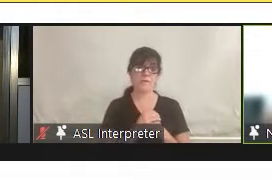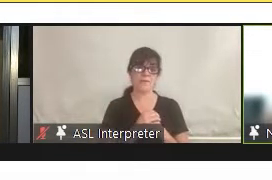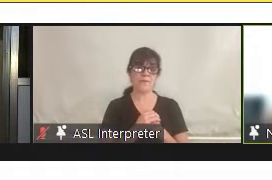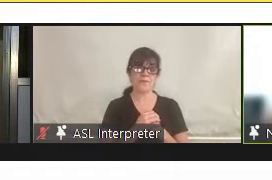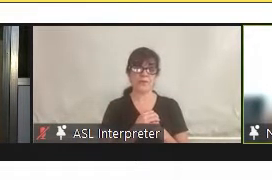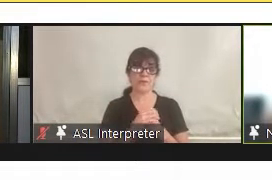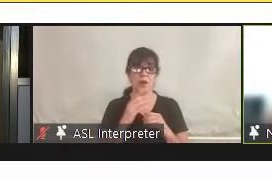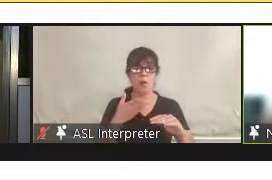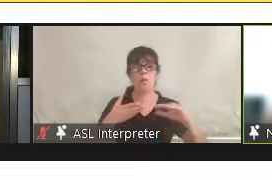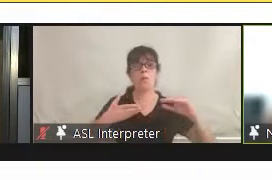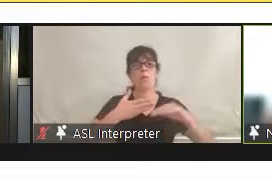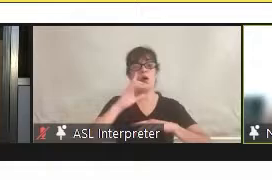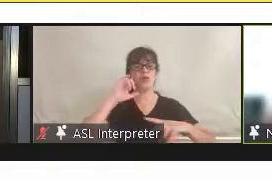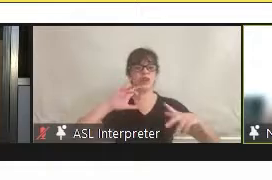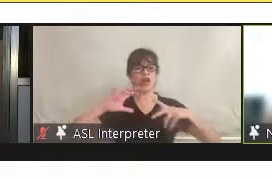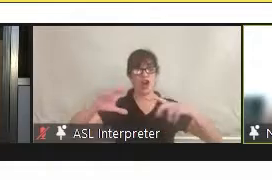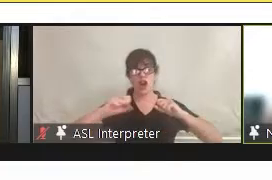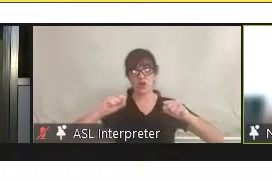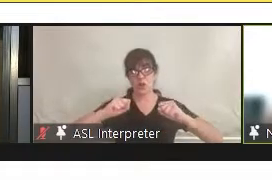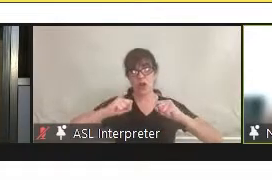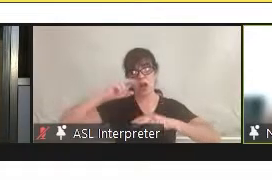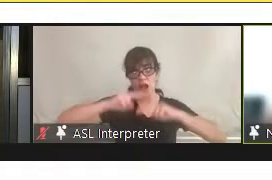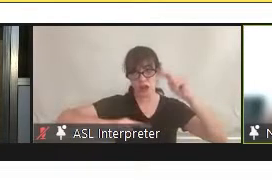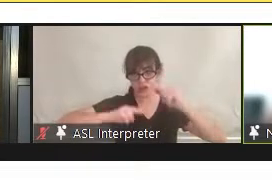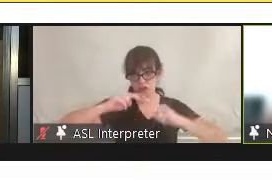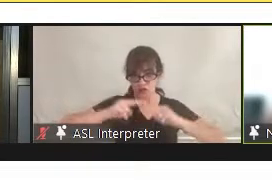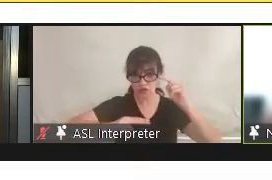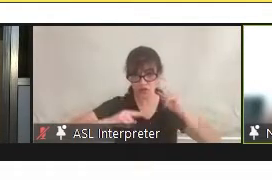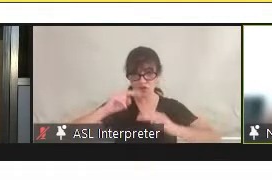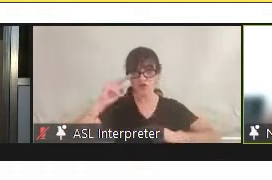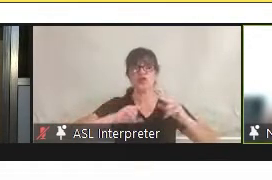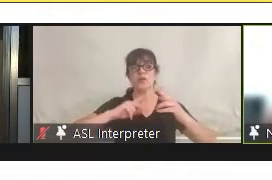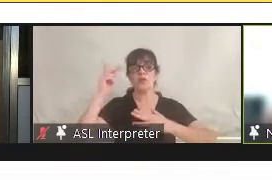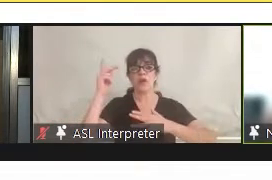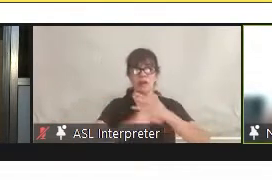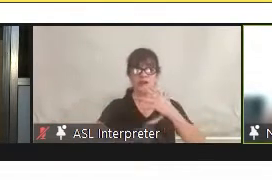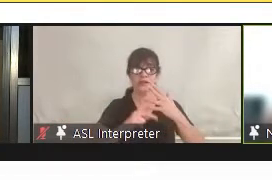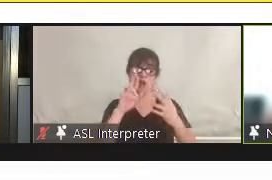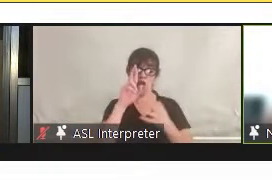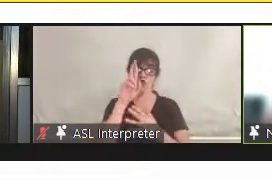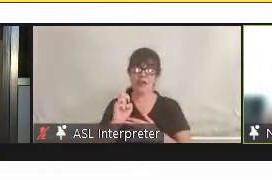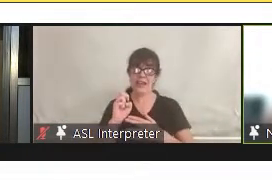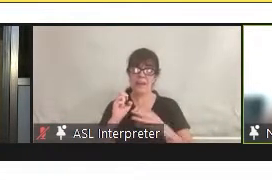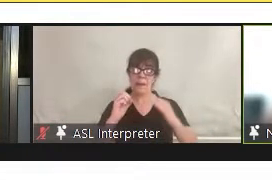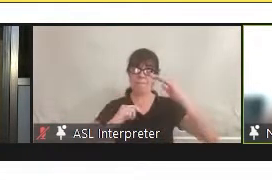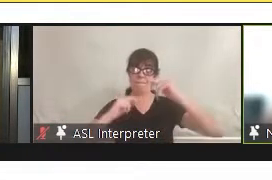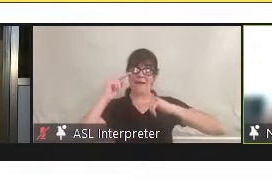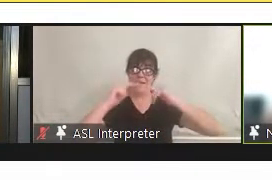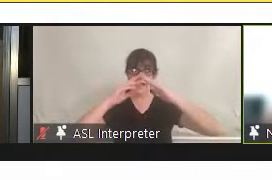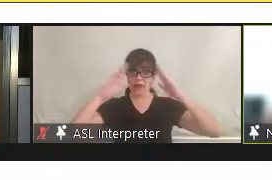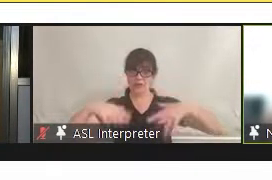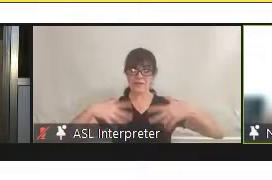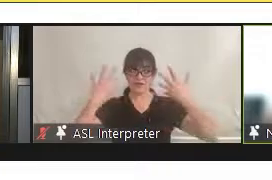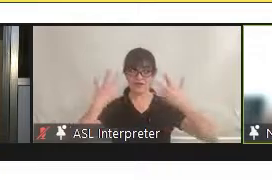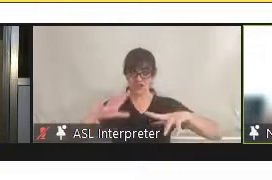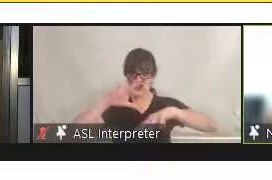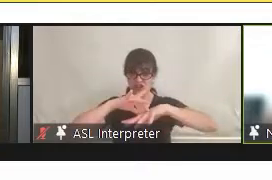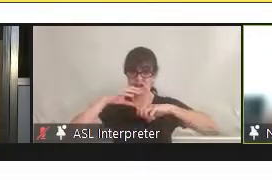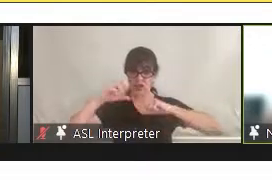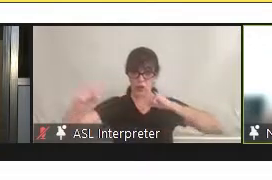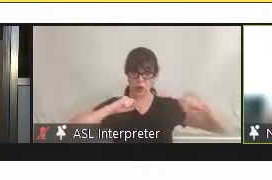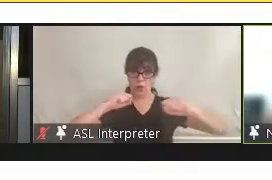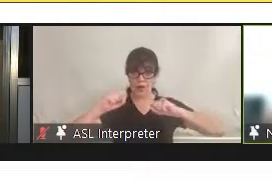post-earthquake housing construction project. So for building or rebuilding houses after earthquake, the